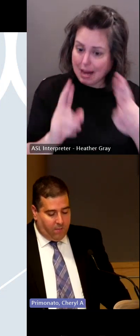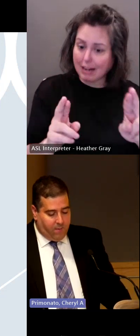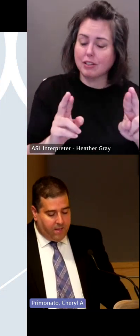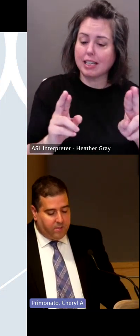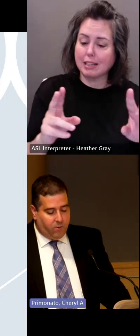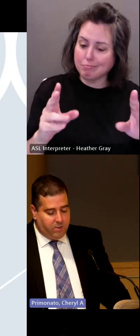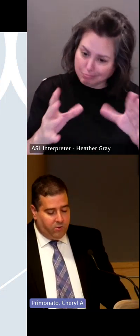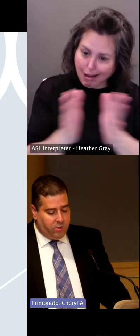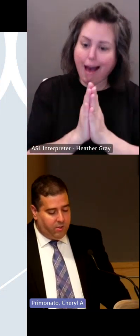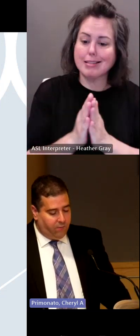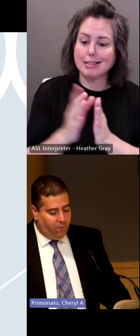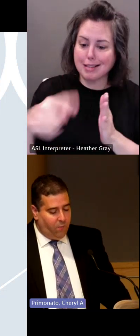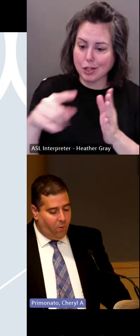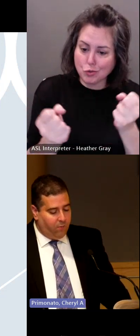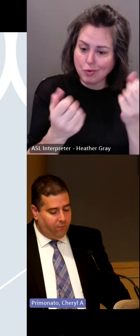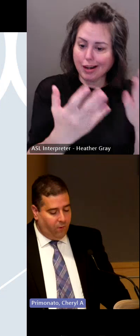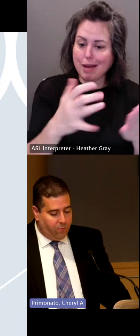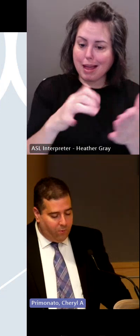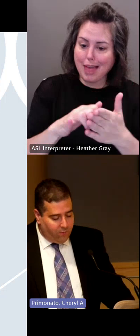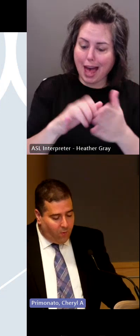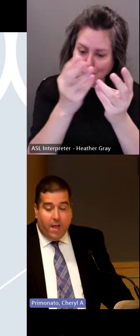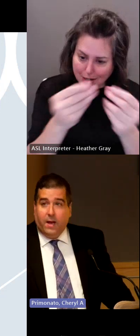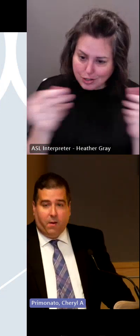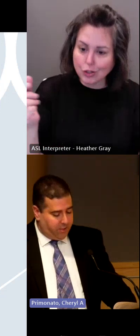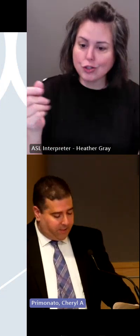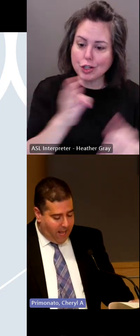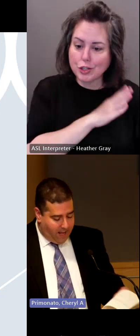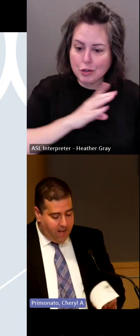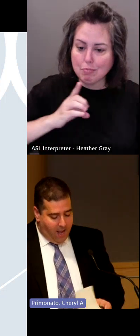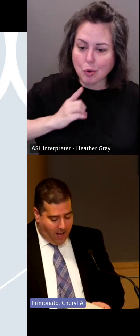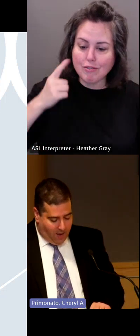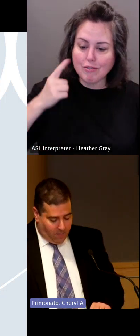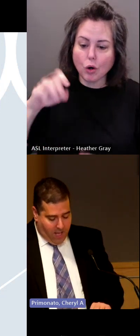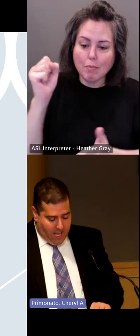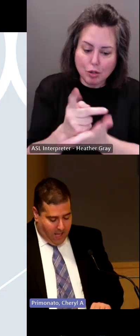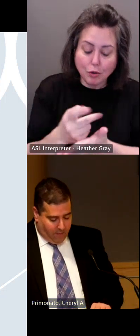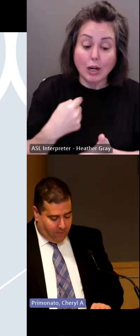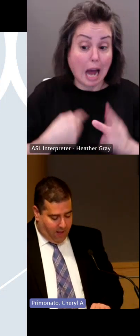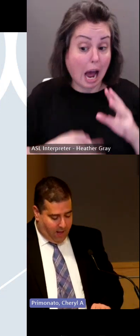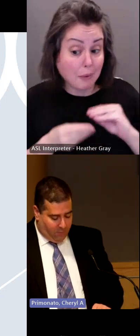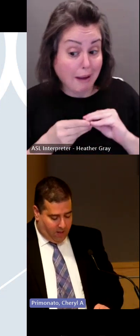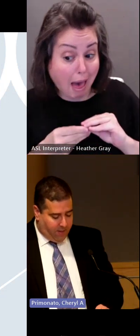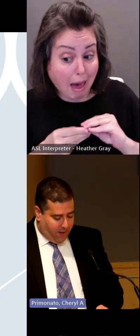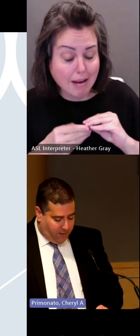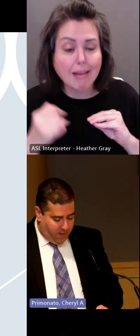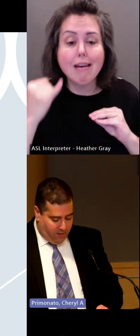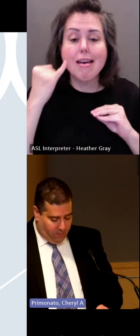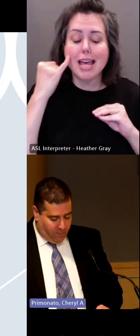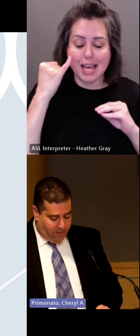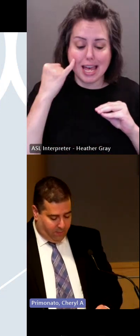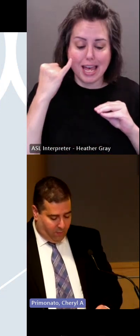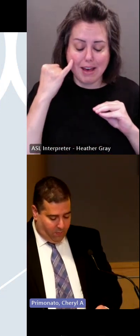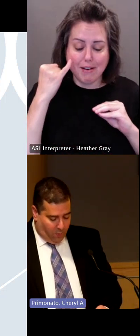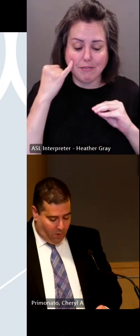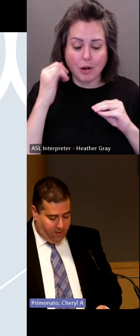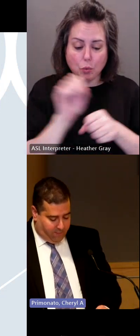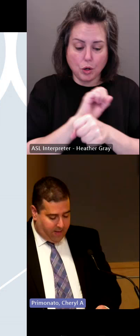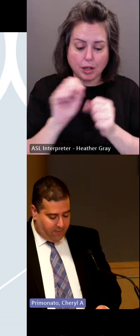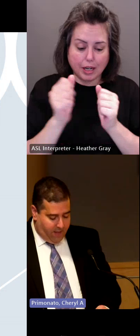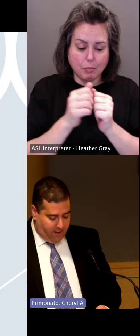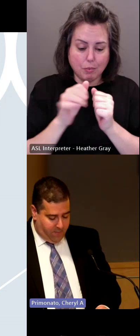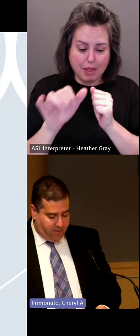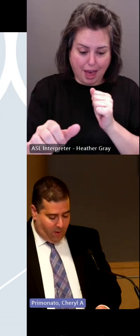committee recommend this resolution to the full board for approval. And I would just add, if recommended by the committee and approved by